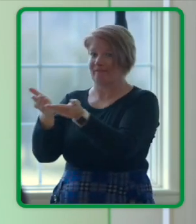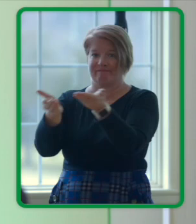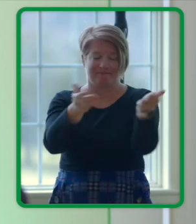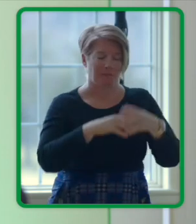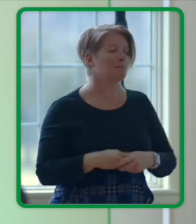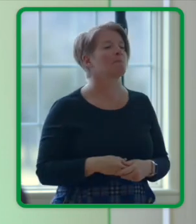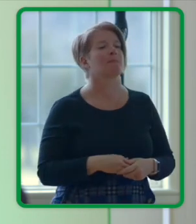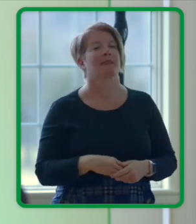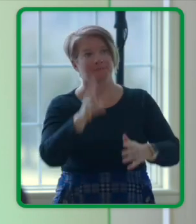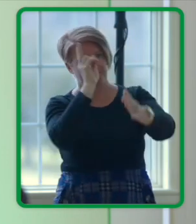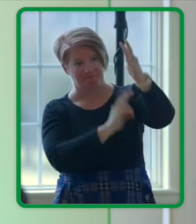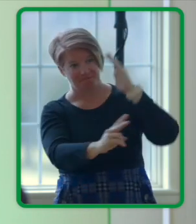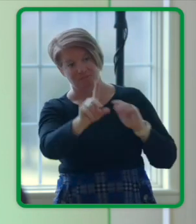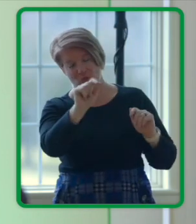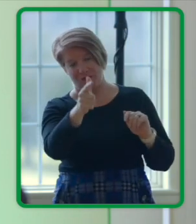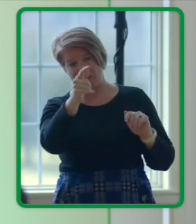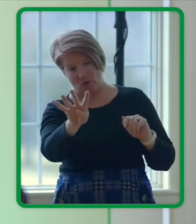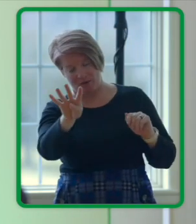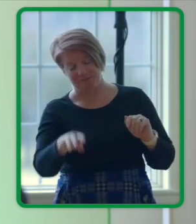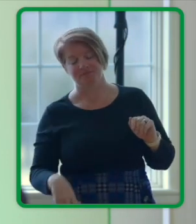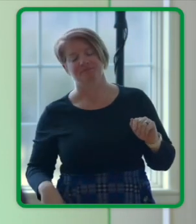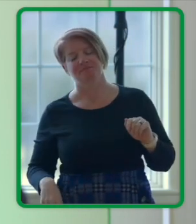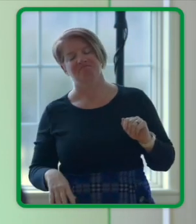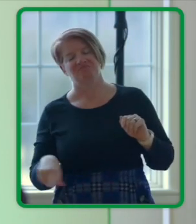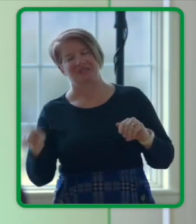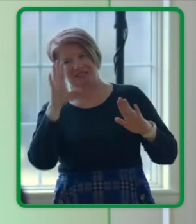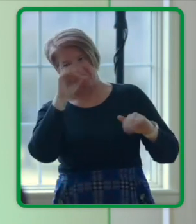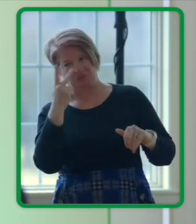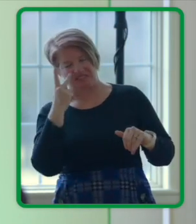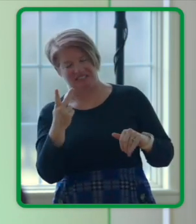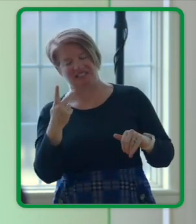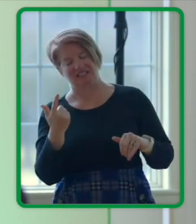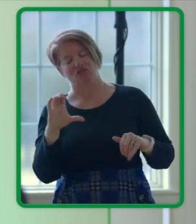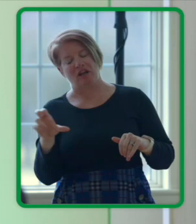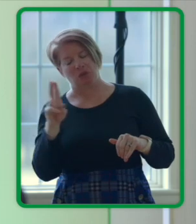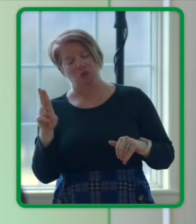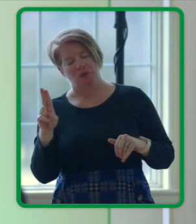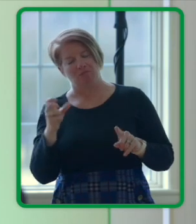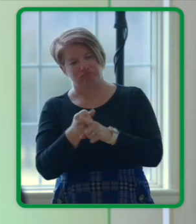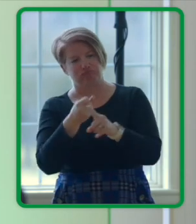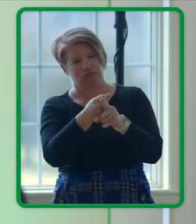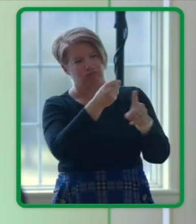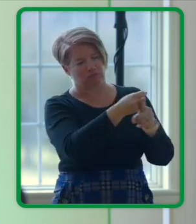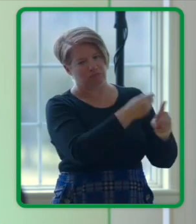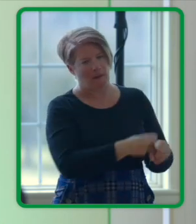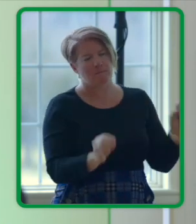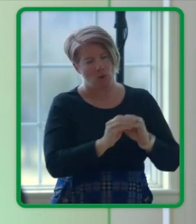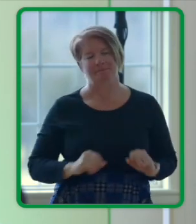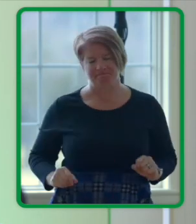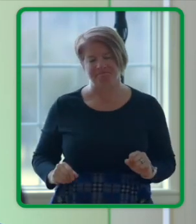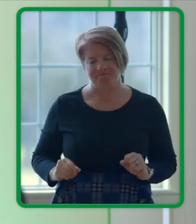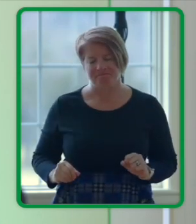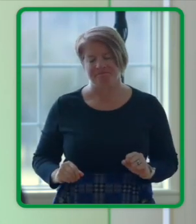continue to look ahead into 2024, you can expect to see that credit union difference shine through in all that we do. As